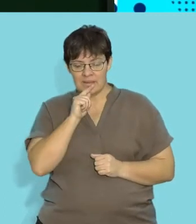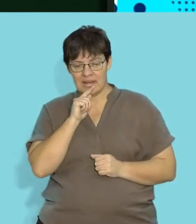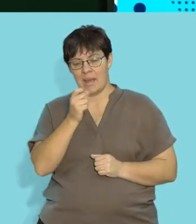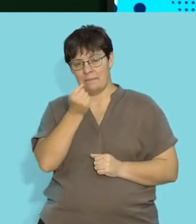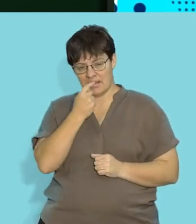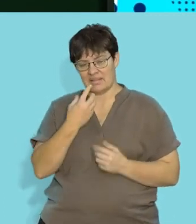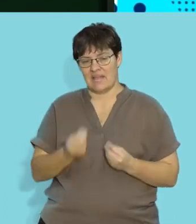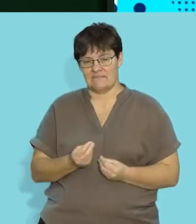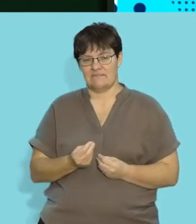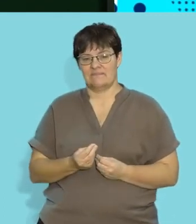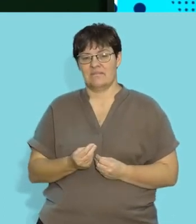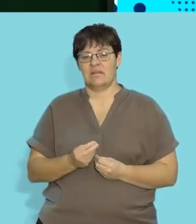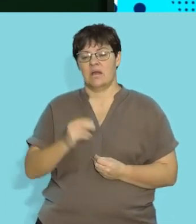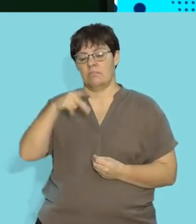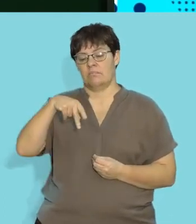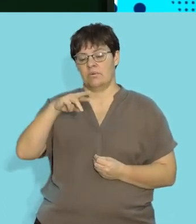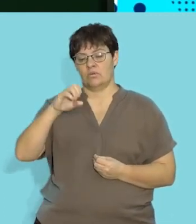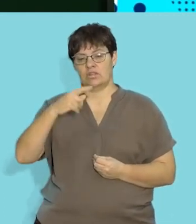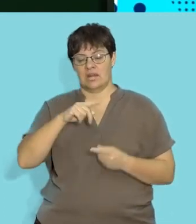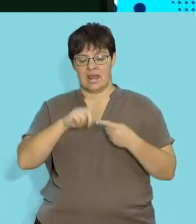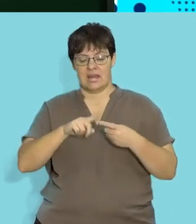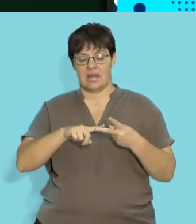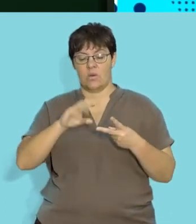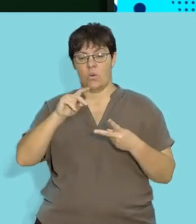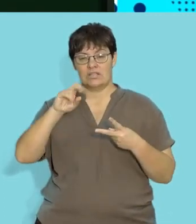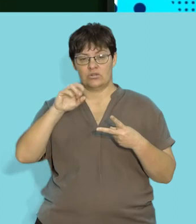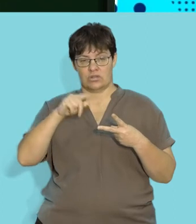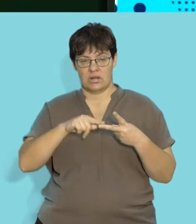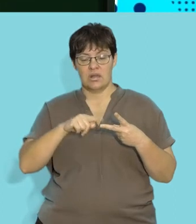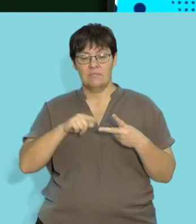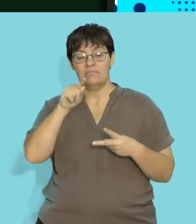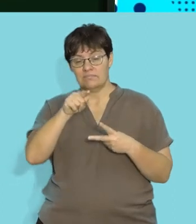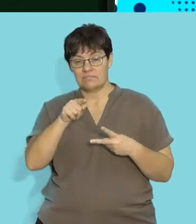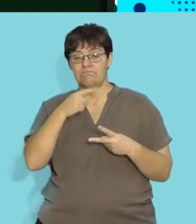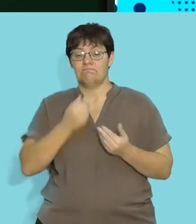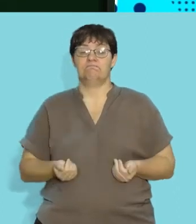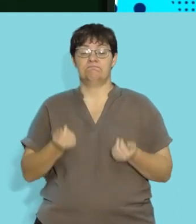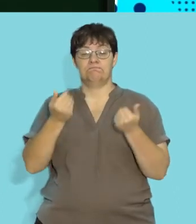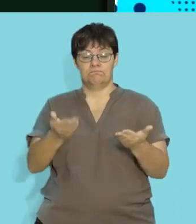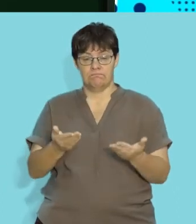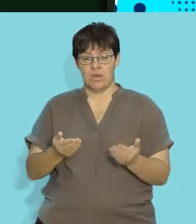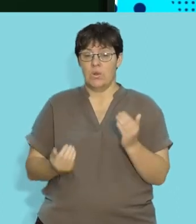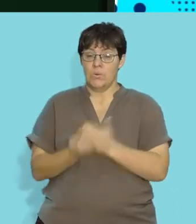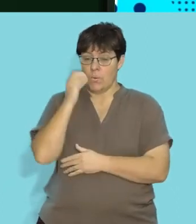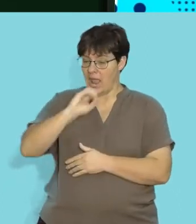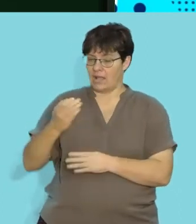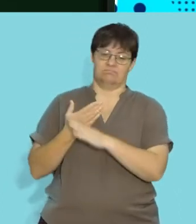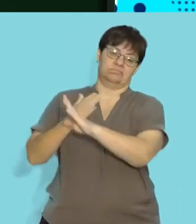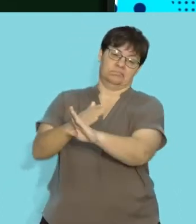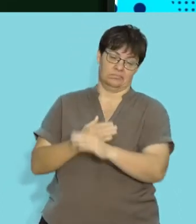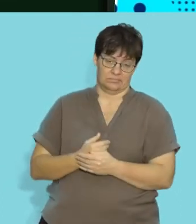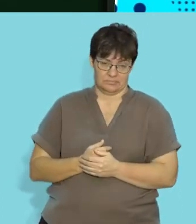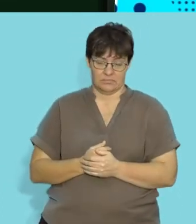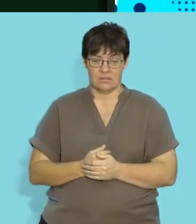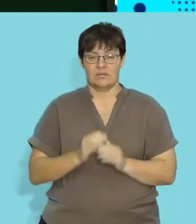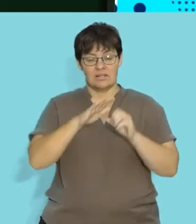on that these pills contain levels of progesterone and estrogen that suppress the pituitary gland from producing a new egg.